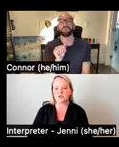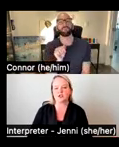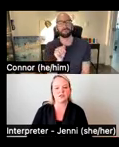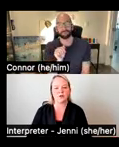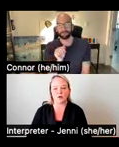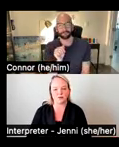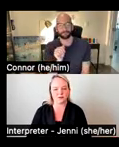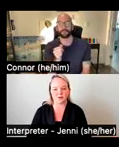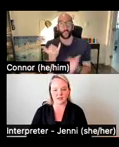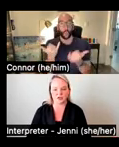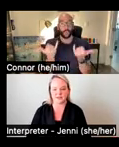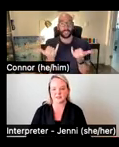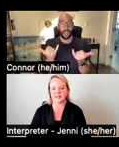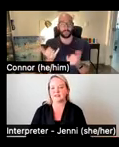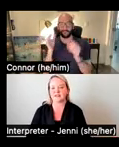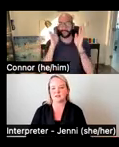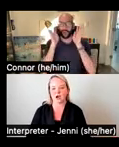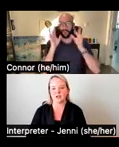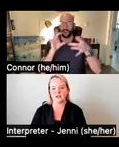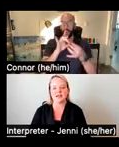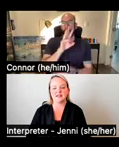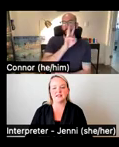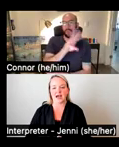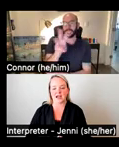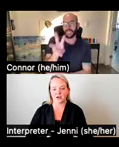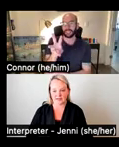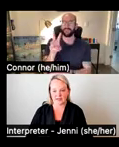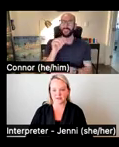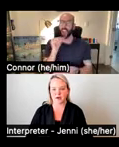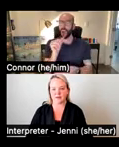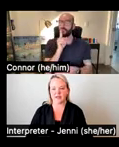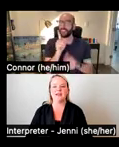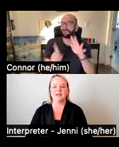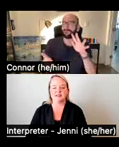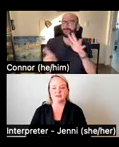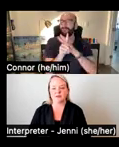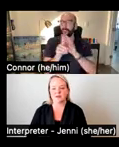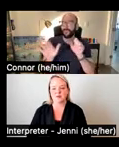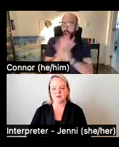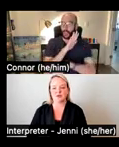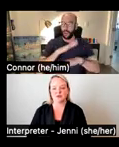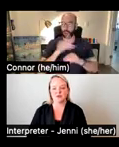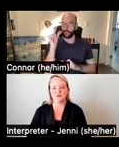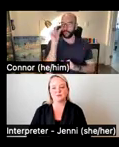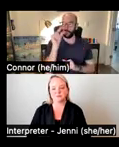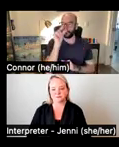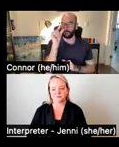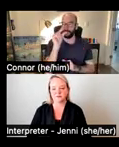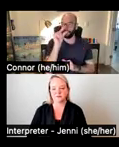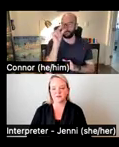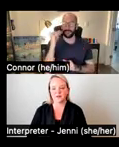Google search, they won't be able to find you this way. This is not the entirety of the public. This is only people who